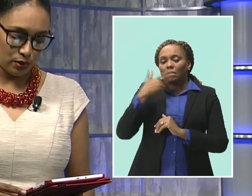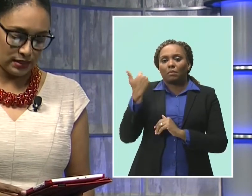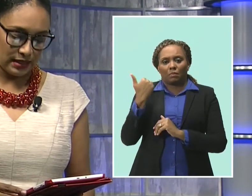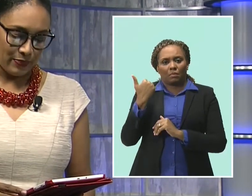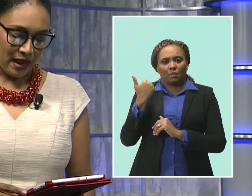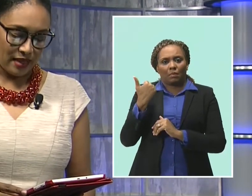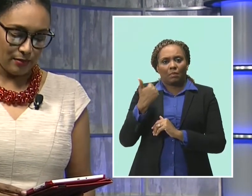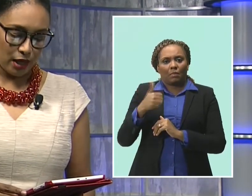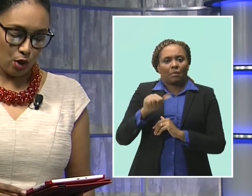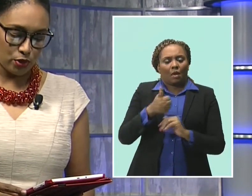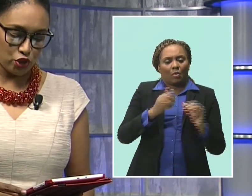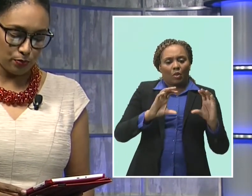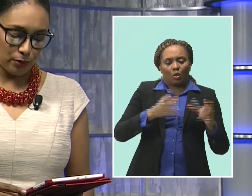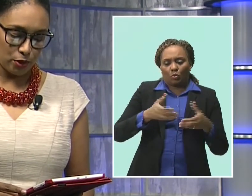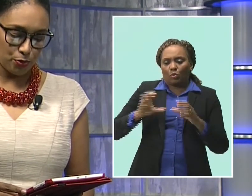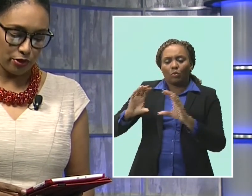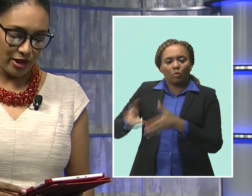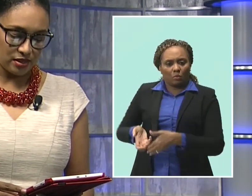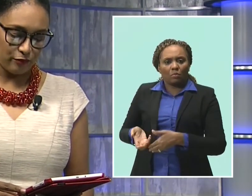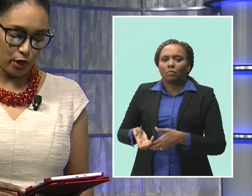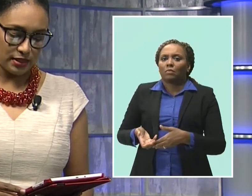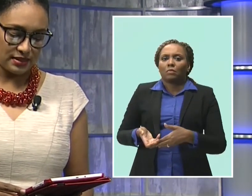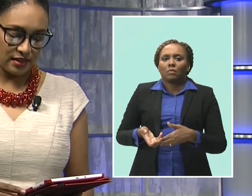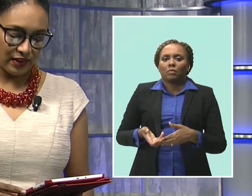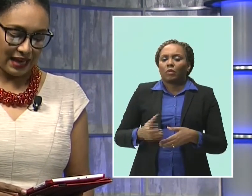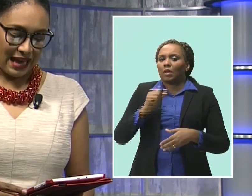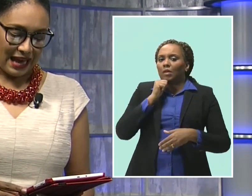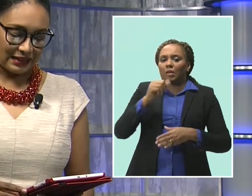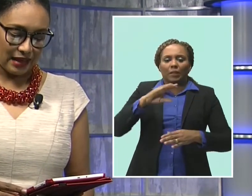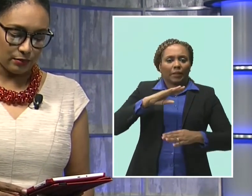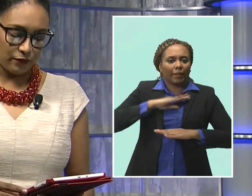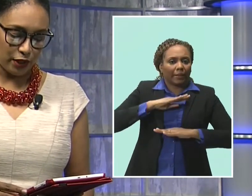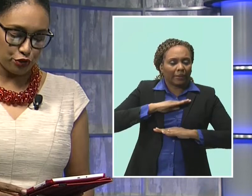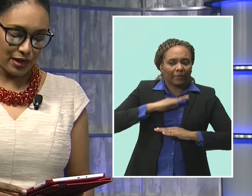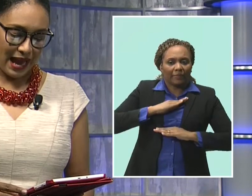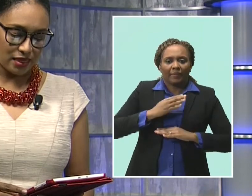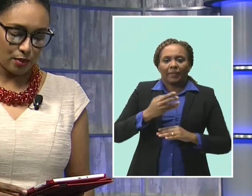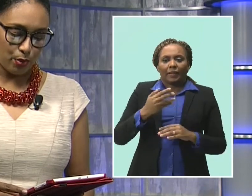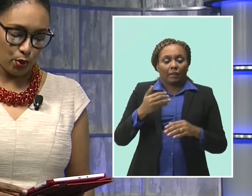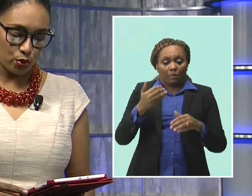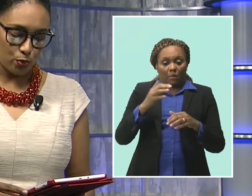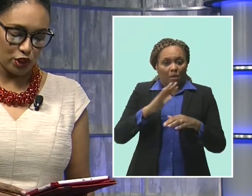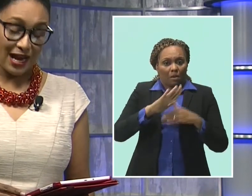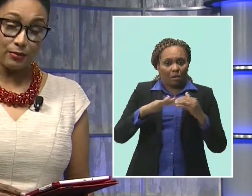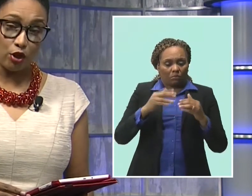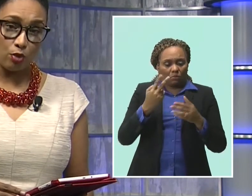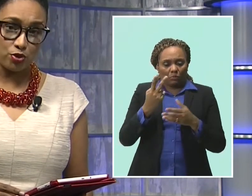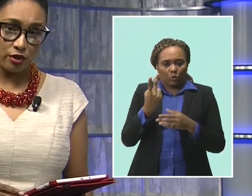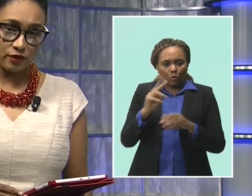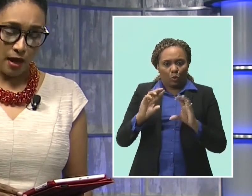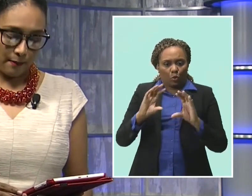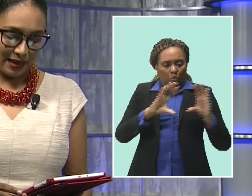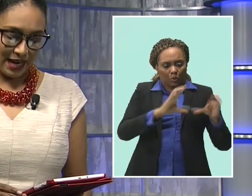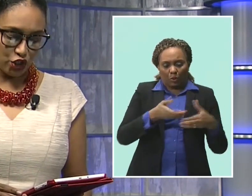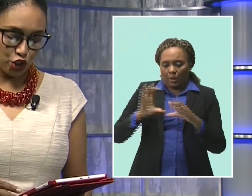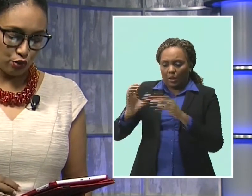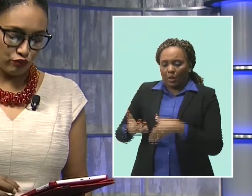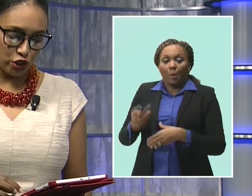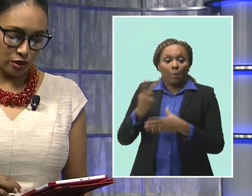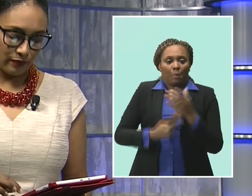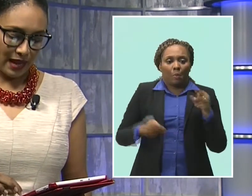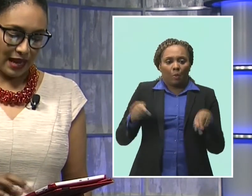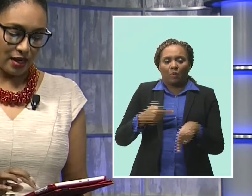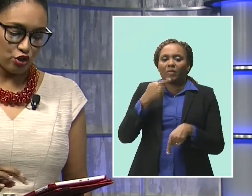National Unity, and the main opposition People's Progressive Party, Civic, had claimed a victory at the polls, which had been observed by